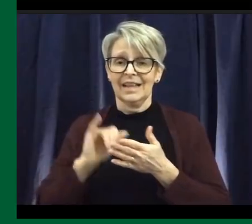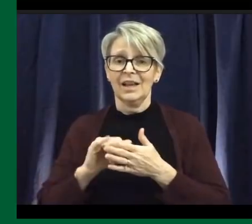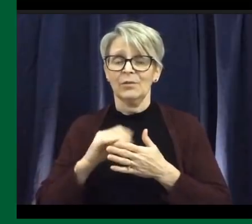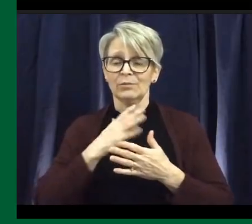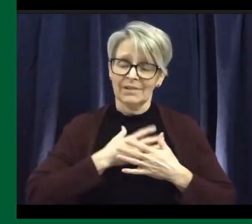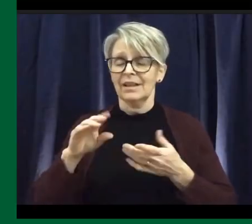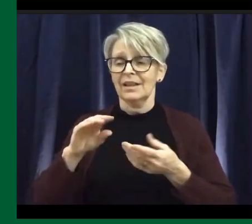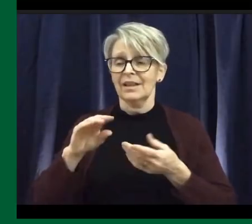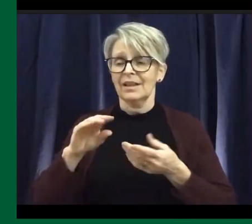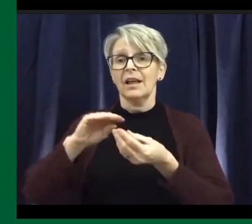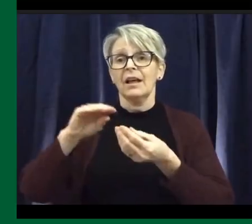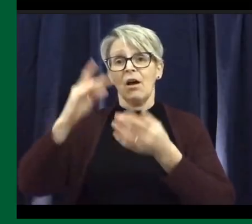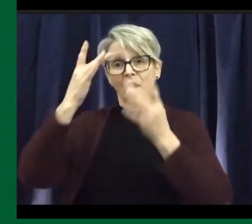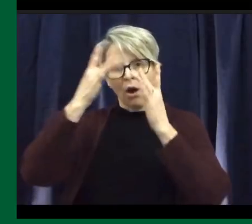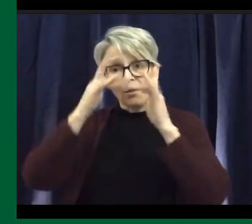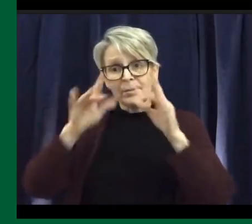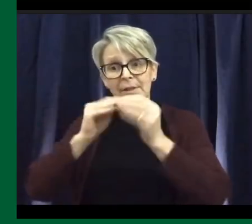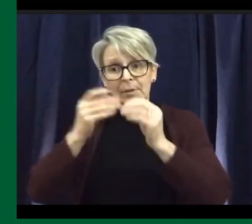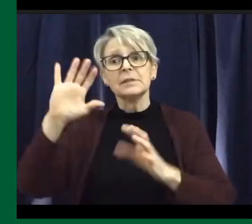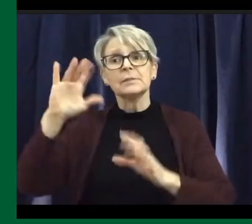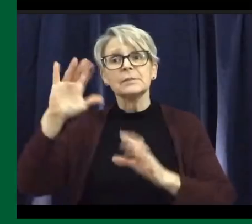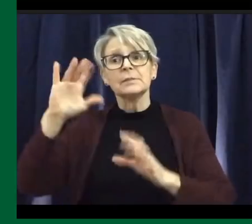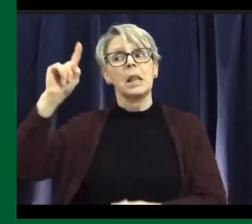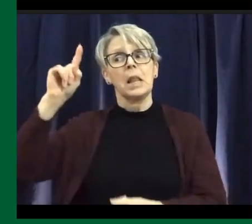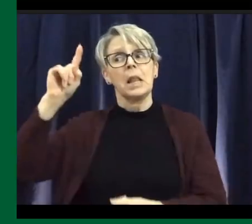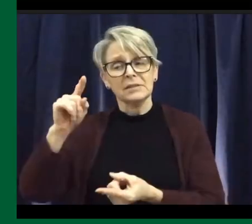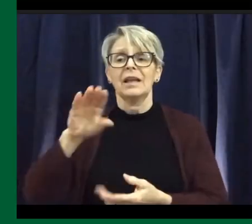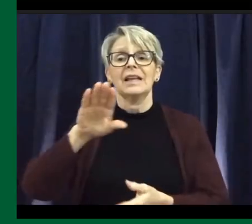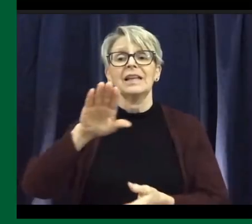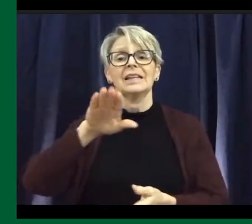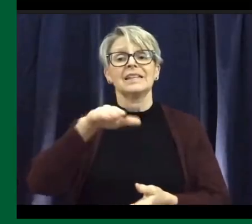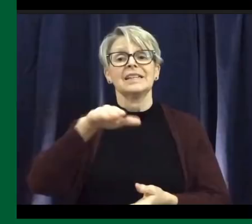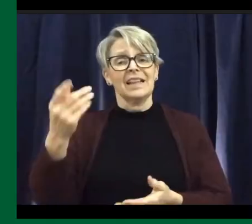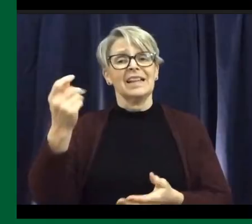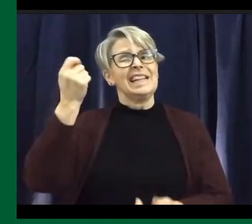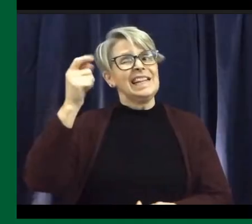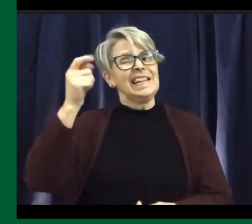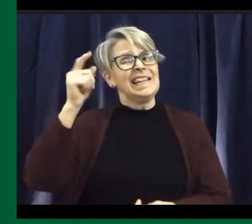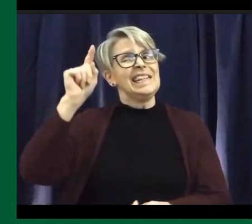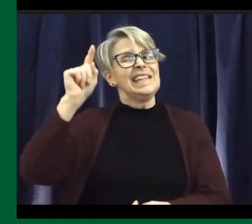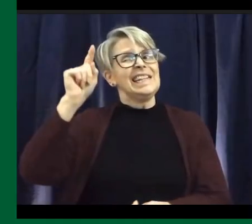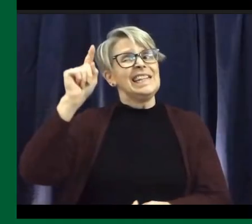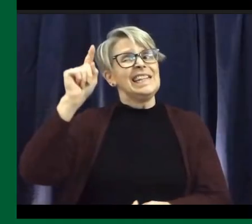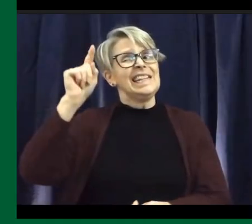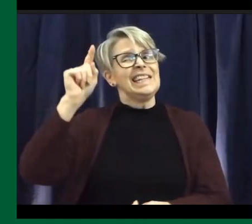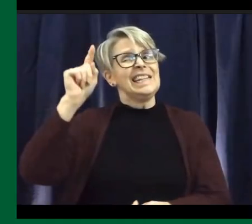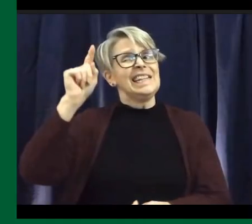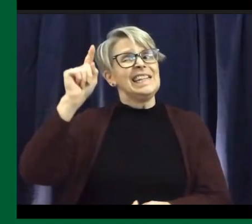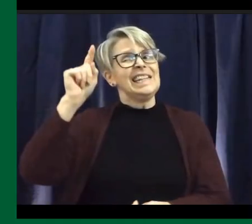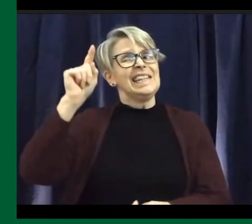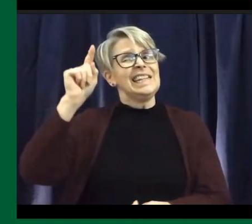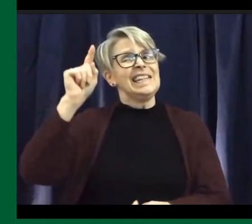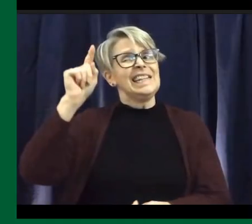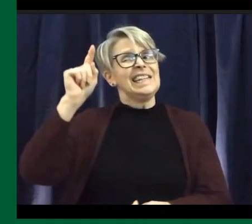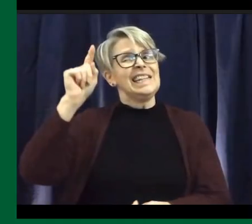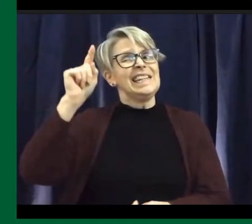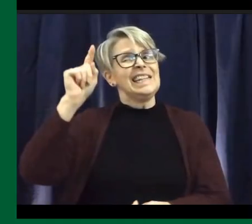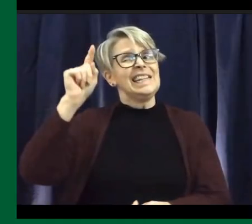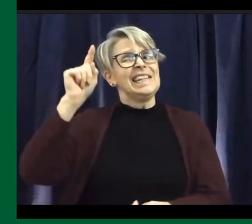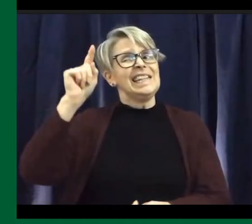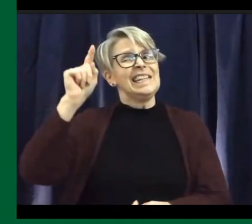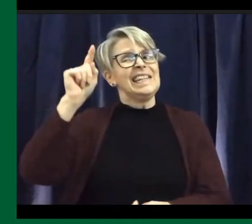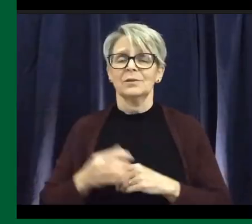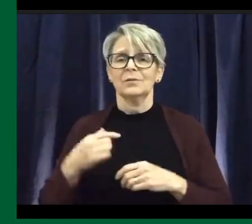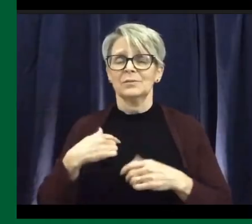have been trending down, thankfully, we just, the fact that we are still losing individuals to